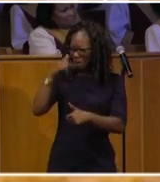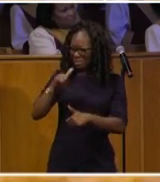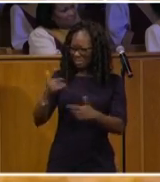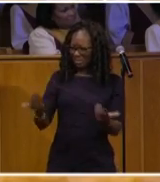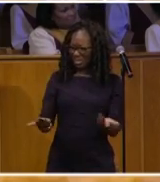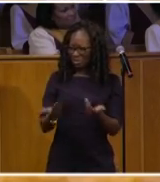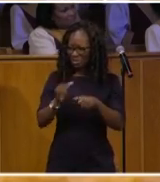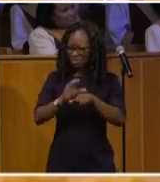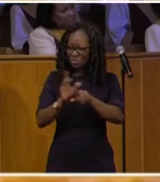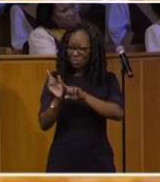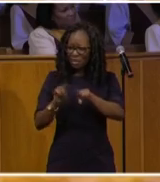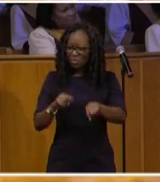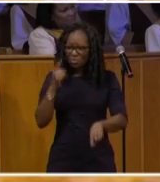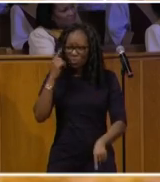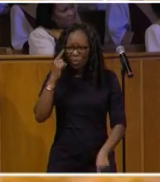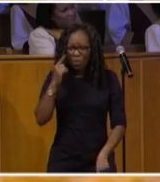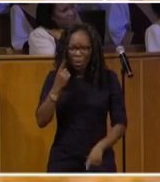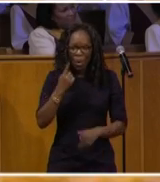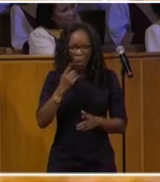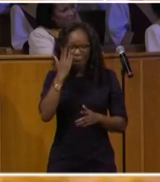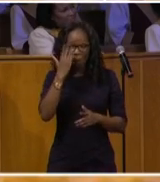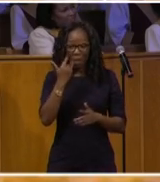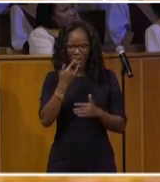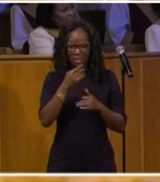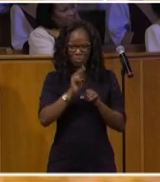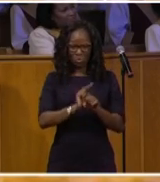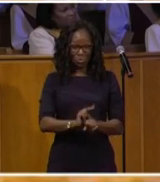church? What is the use of it?